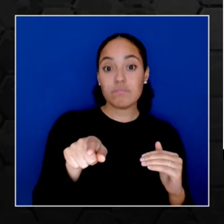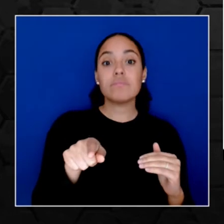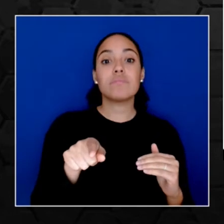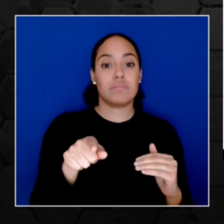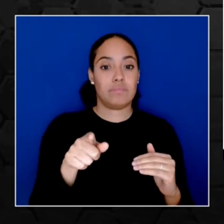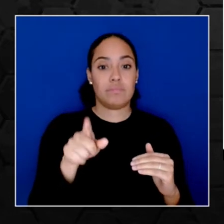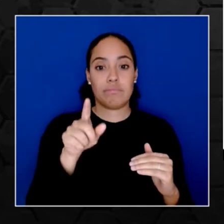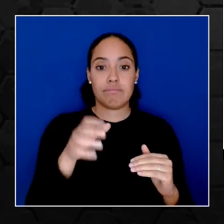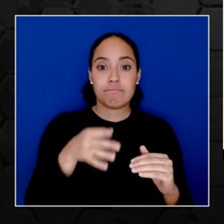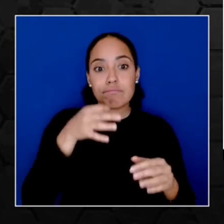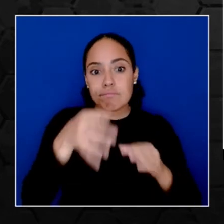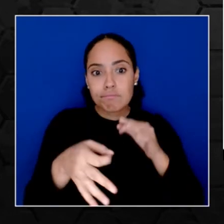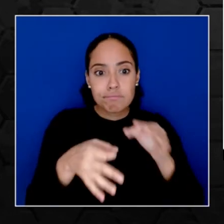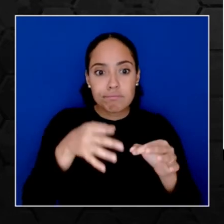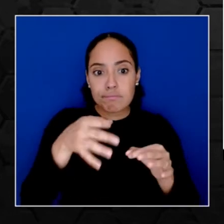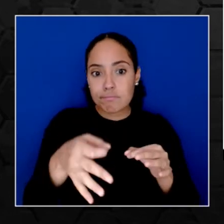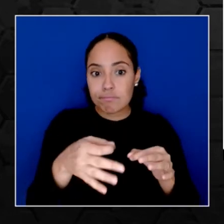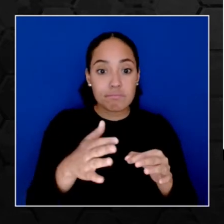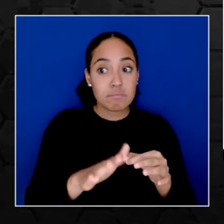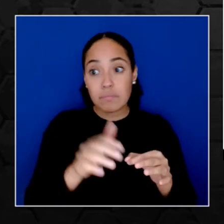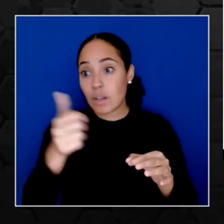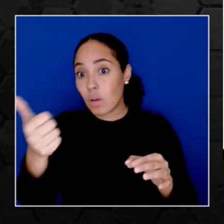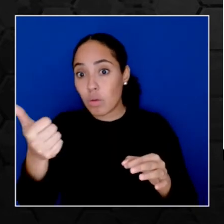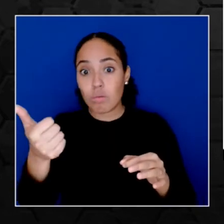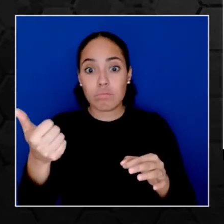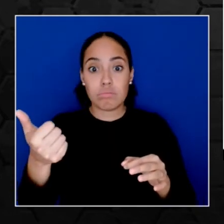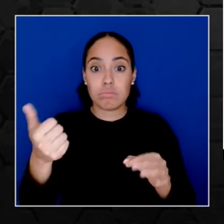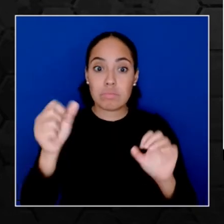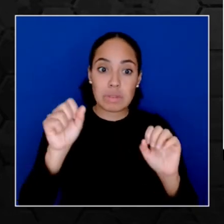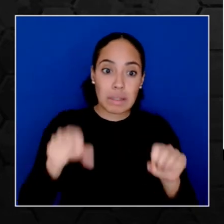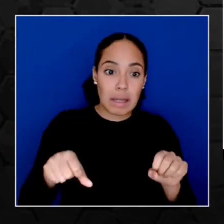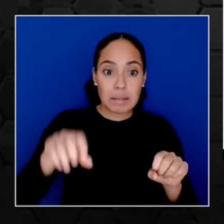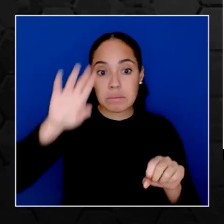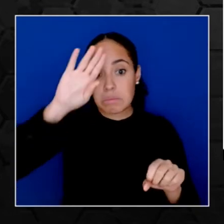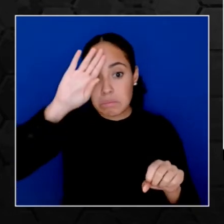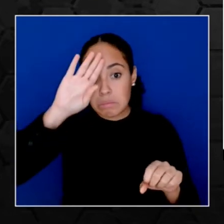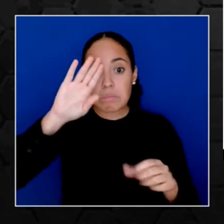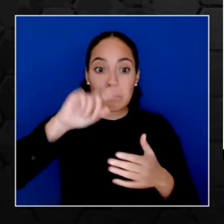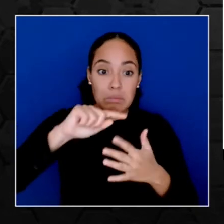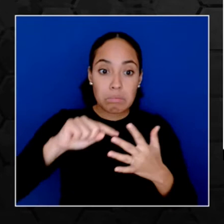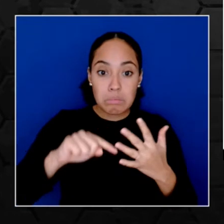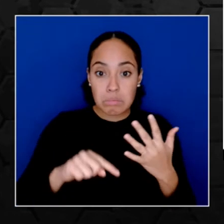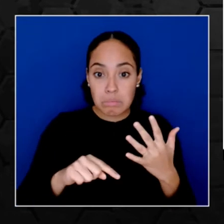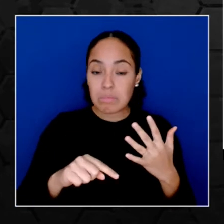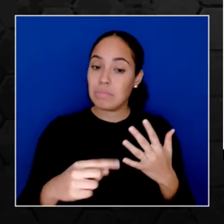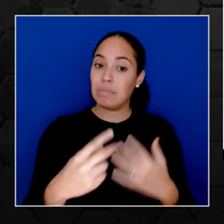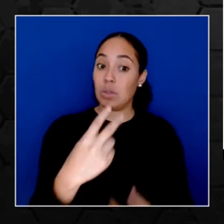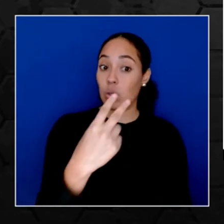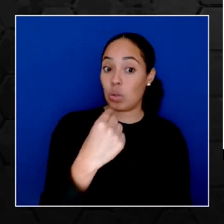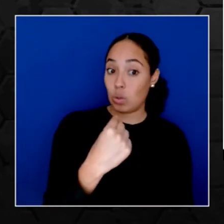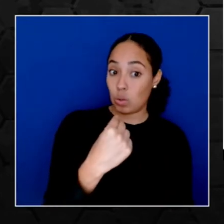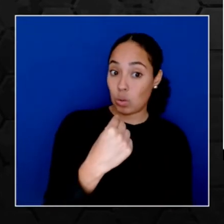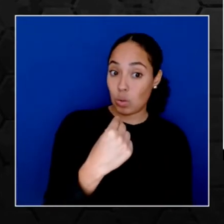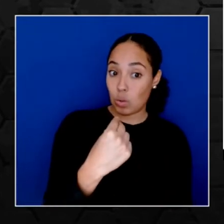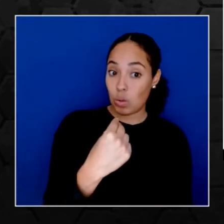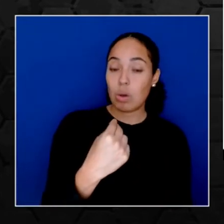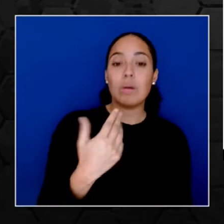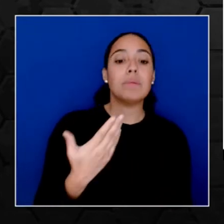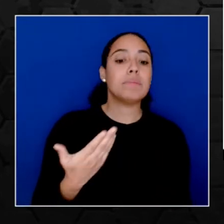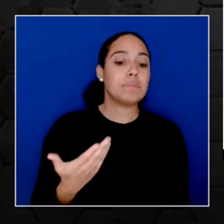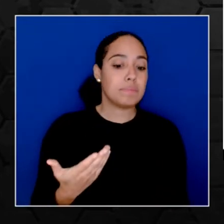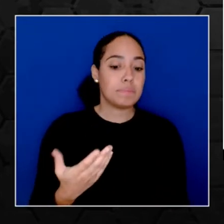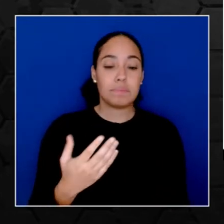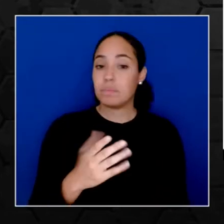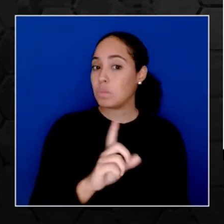vitals to check with. And if they say no, I will be asking them to continue with the appointment procedure, but it will not go back